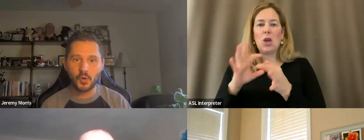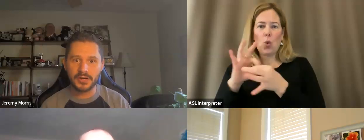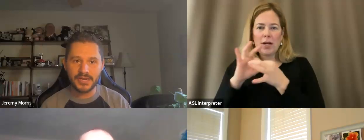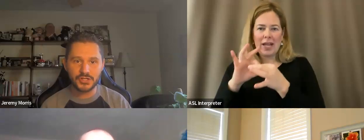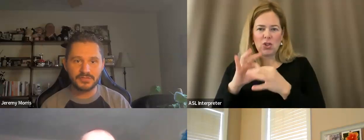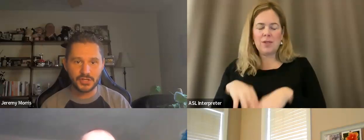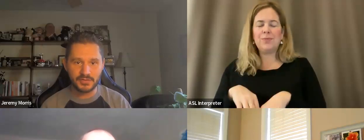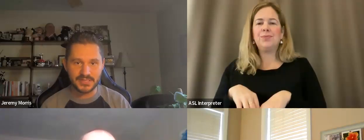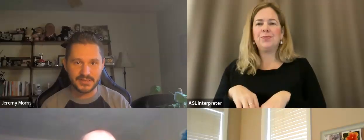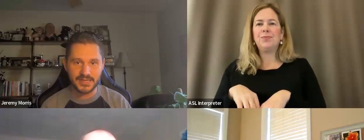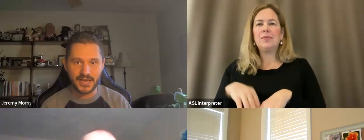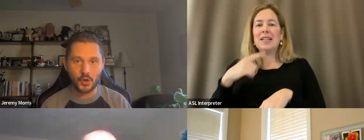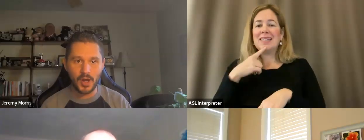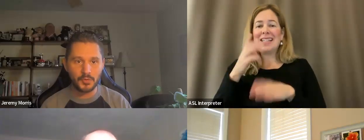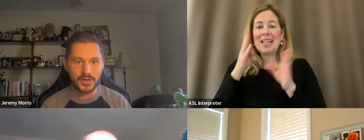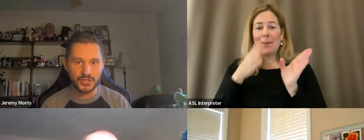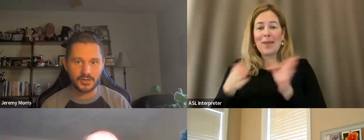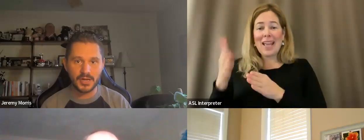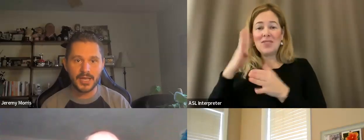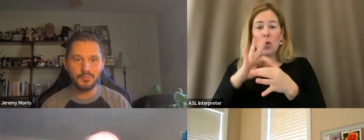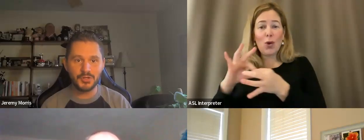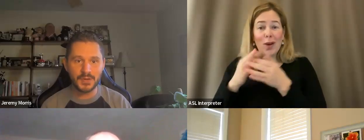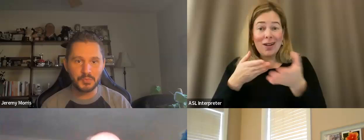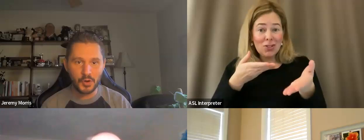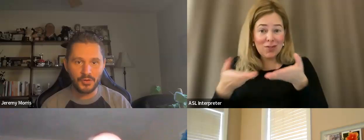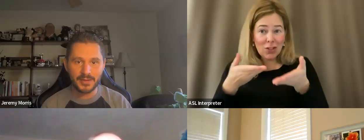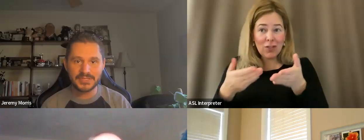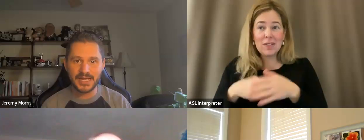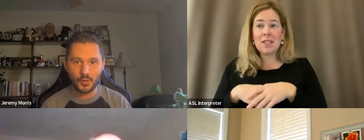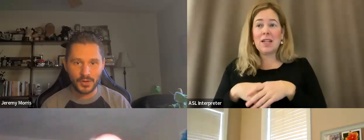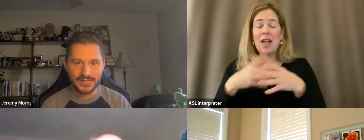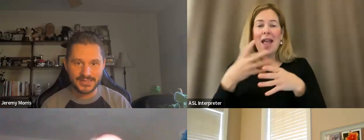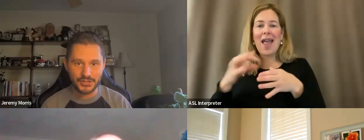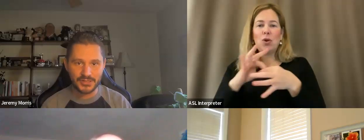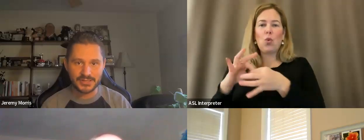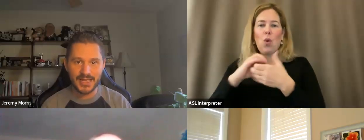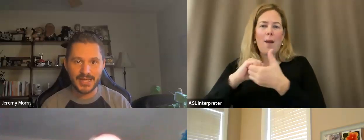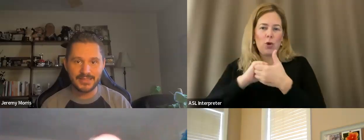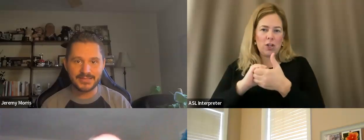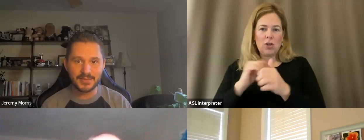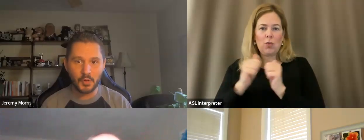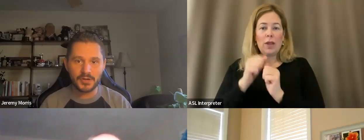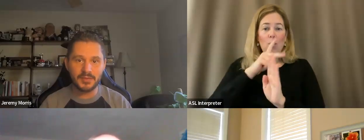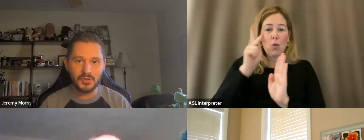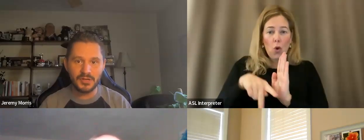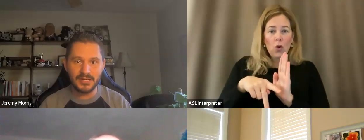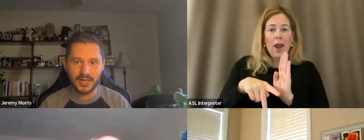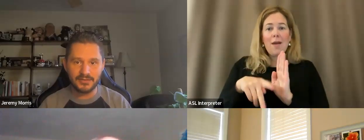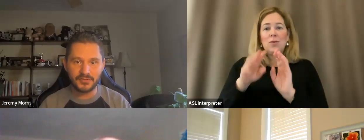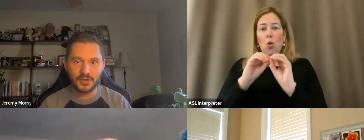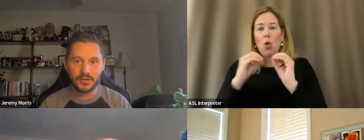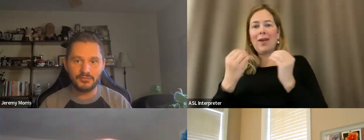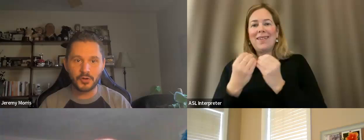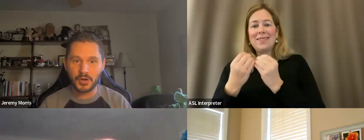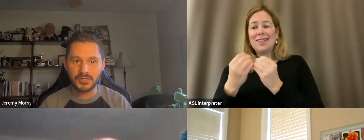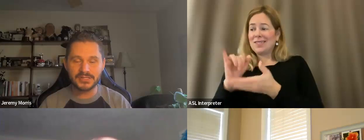plans for coordination of services and cooperation between programs and organizations that support community